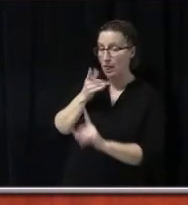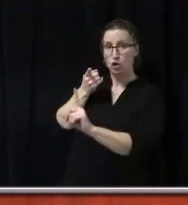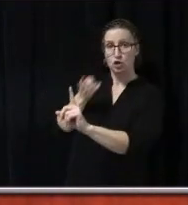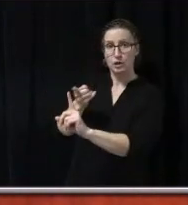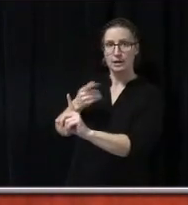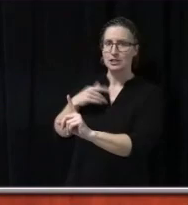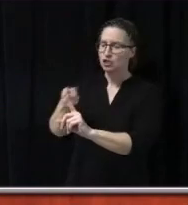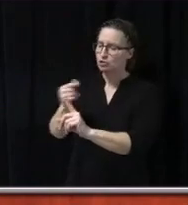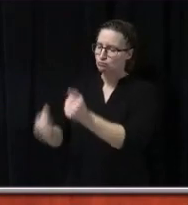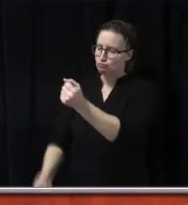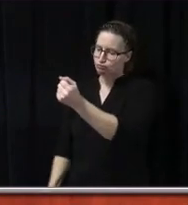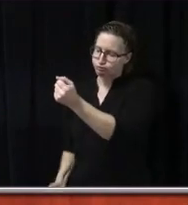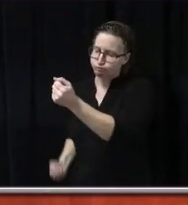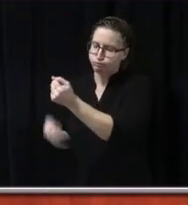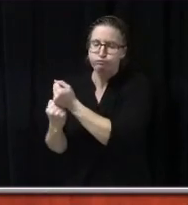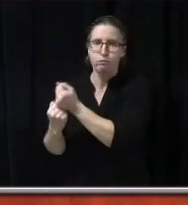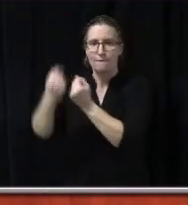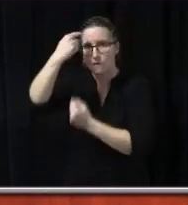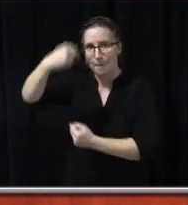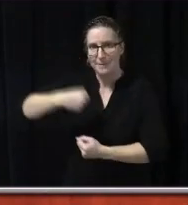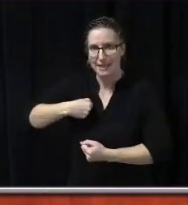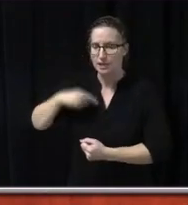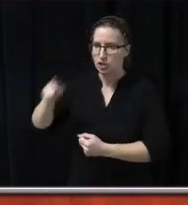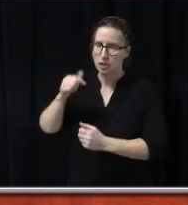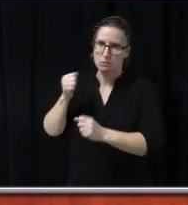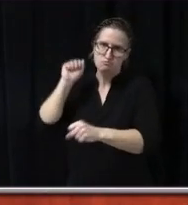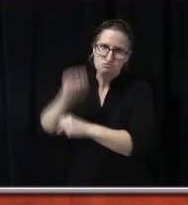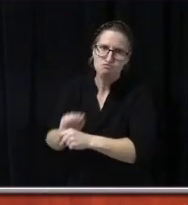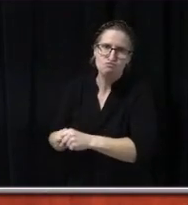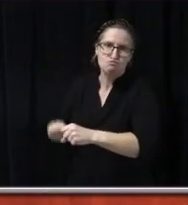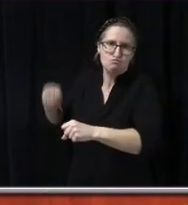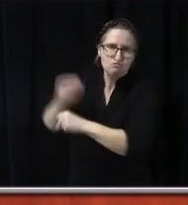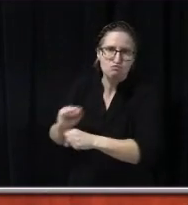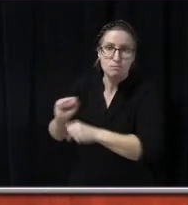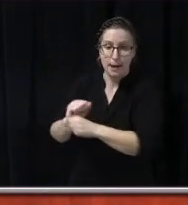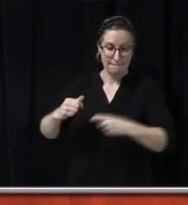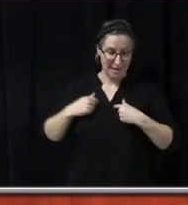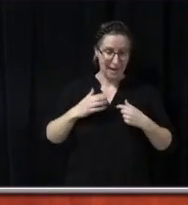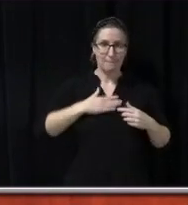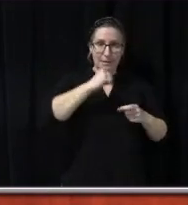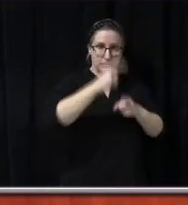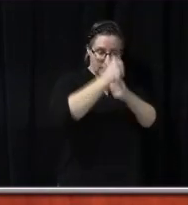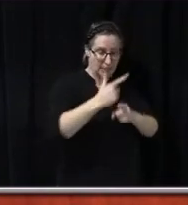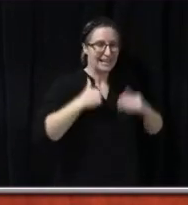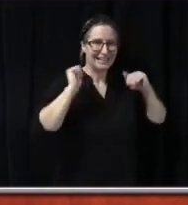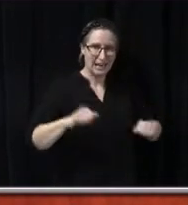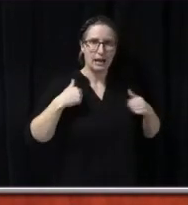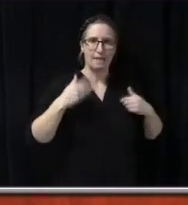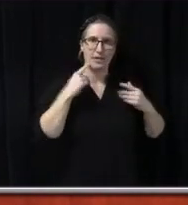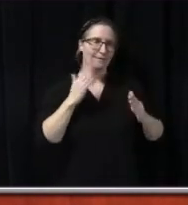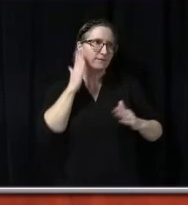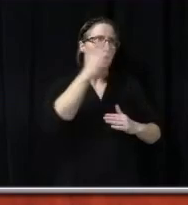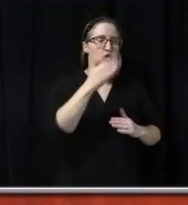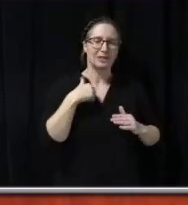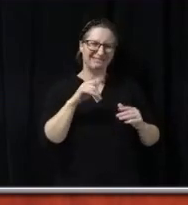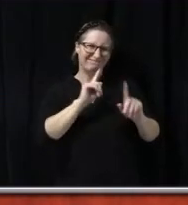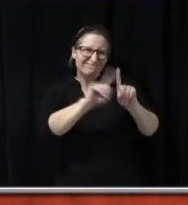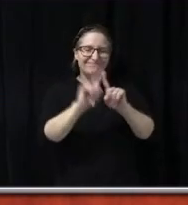the cornerstone of my village, worked tirelessly to give me and my siblings a future filled with